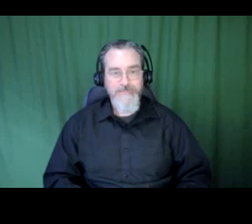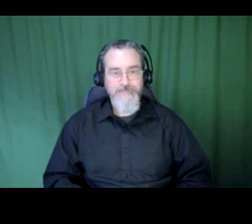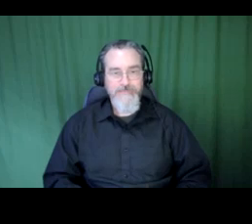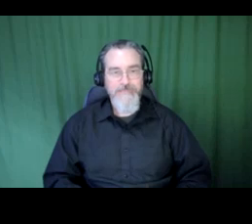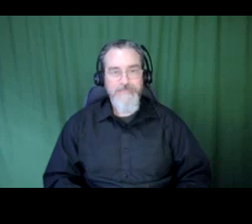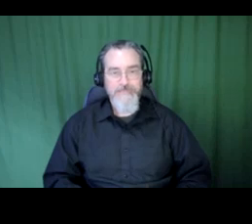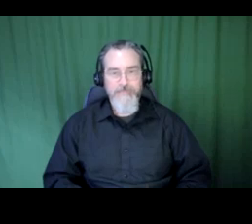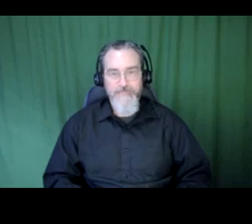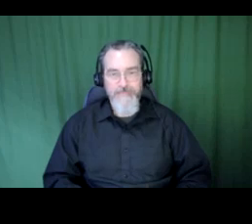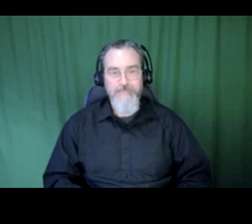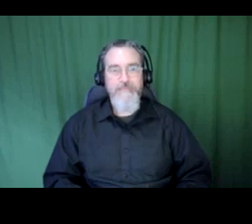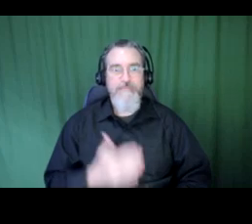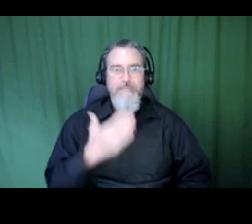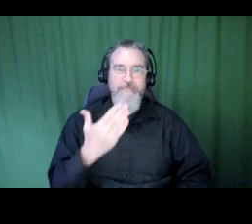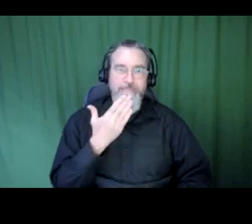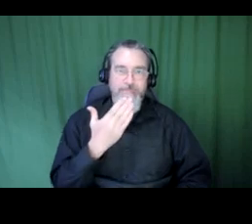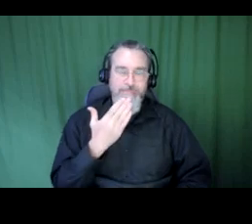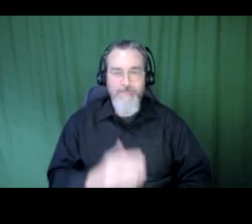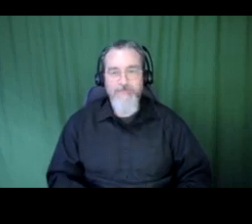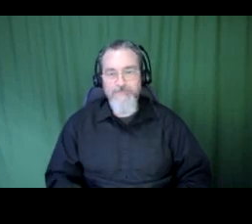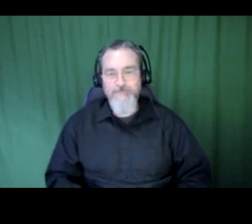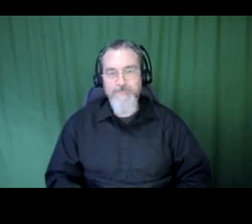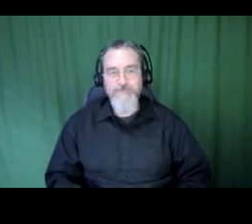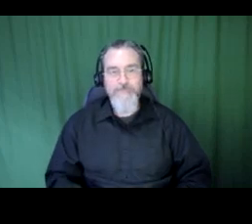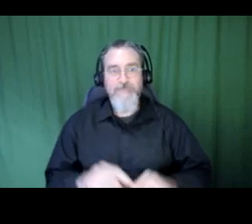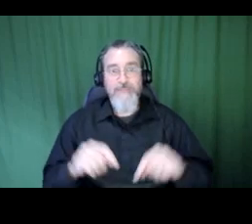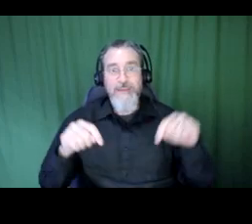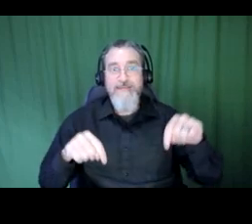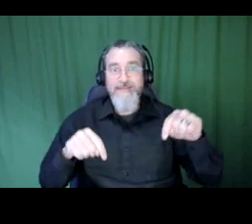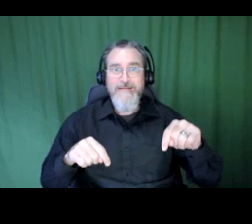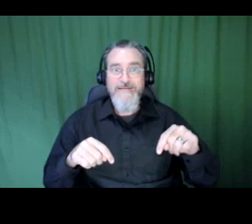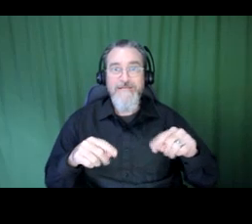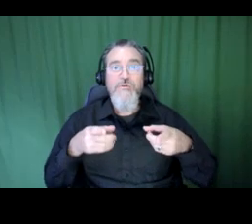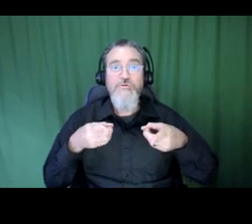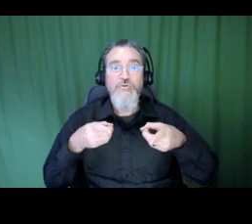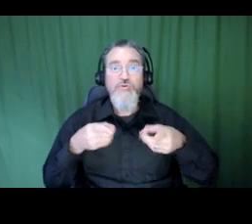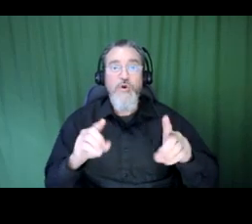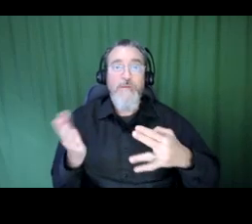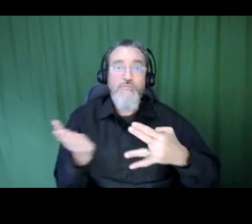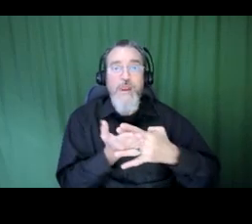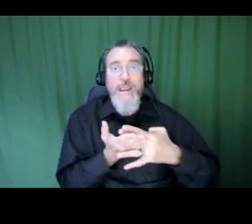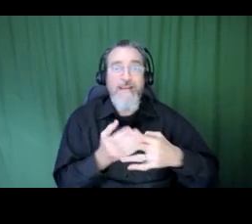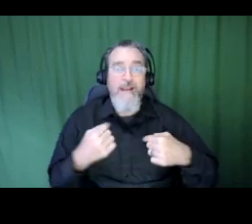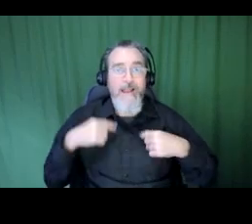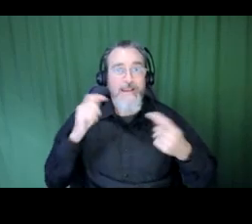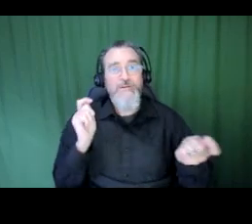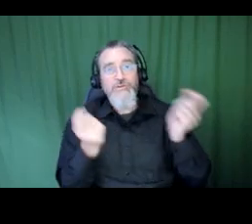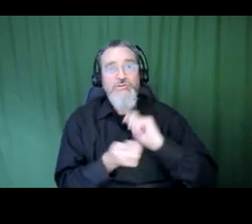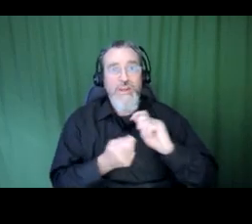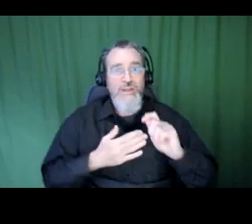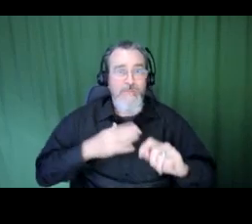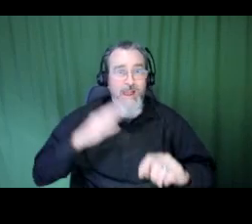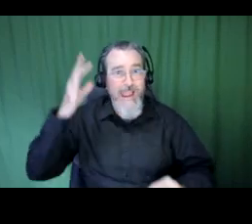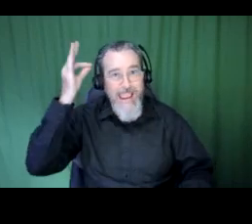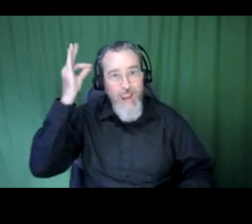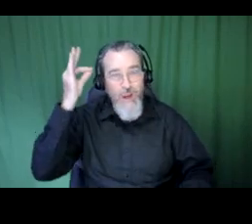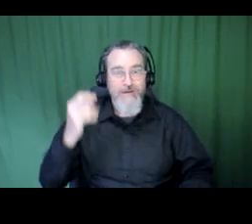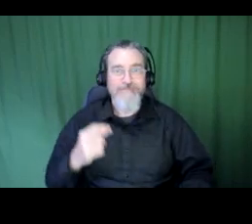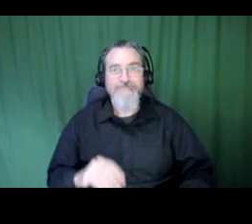Thank you. I changed my hair during the break to keep all on your toes. This is just me with other different